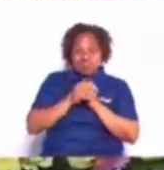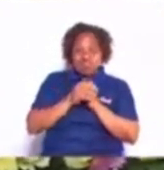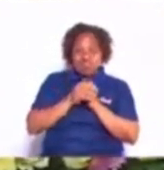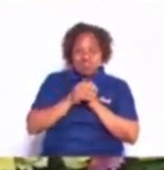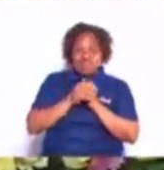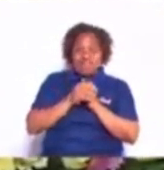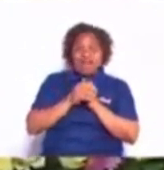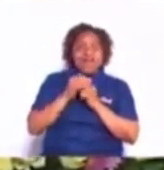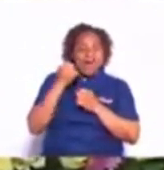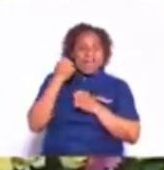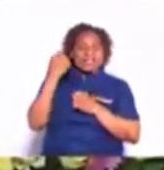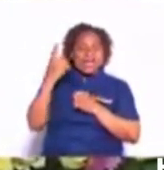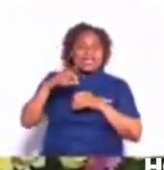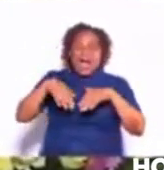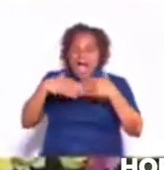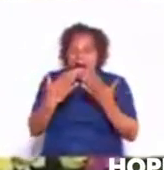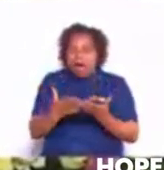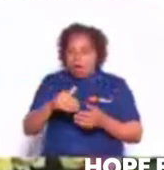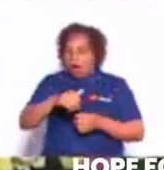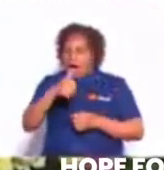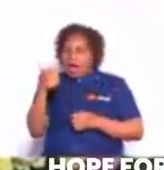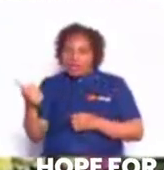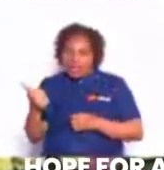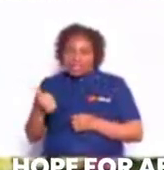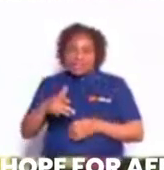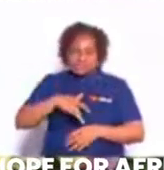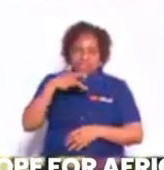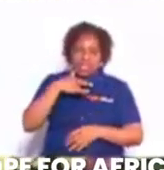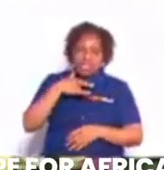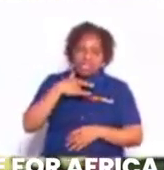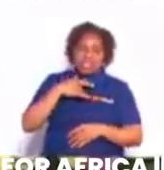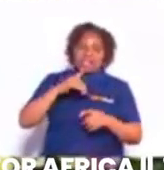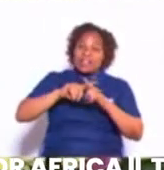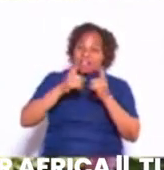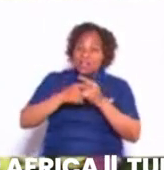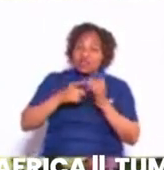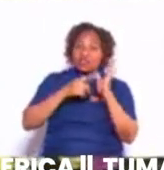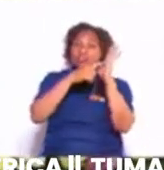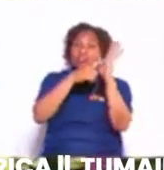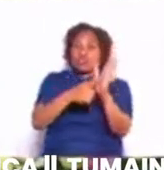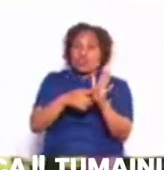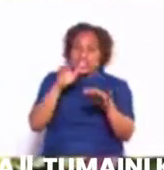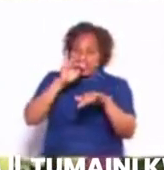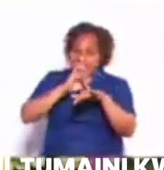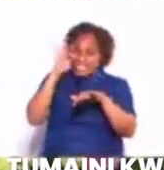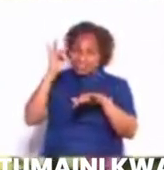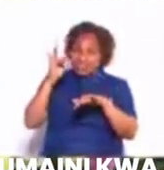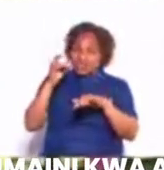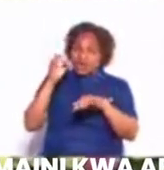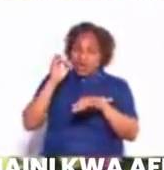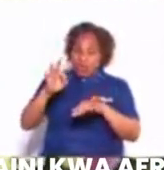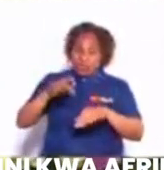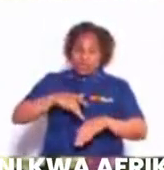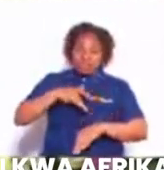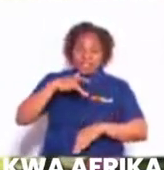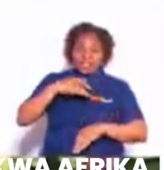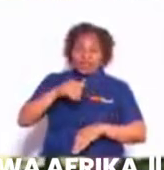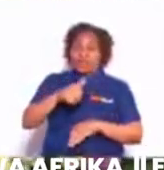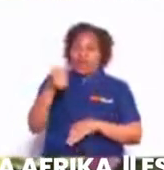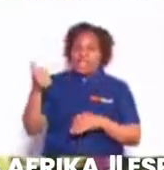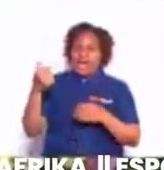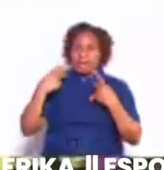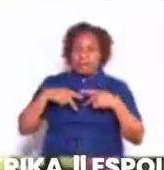to understand how others feel. And you will show sensitivity to the feeling of other people.